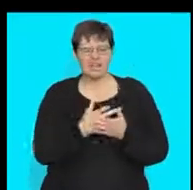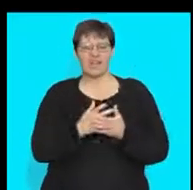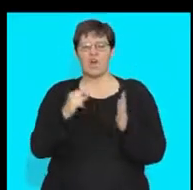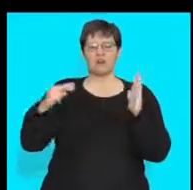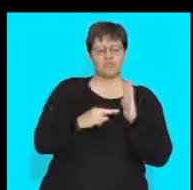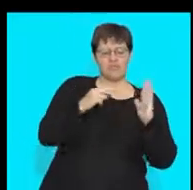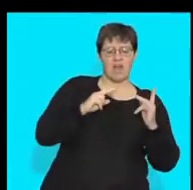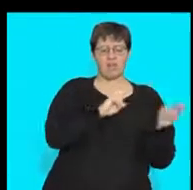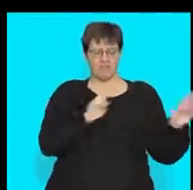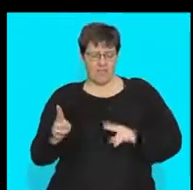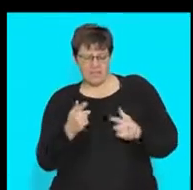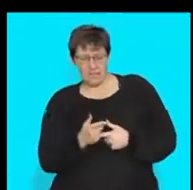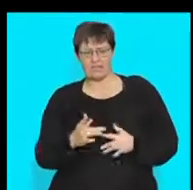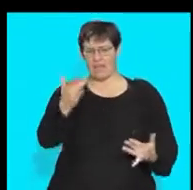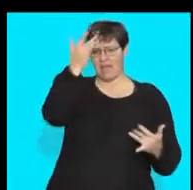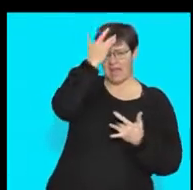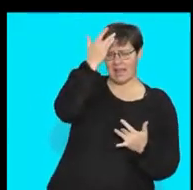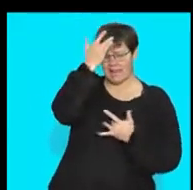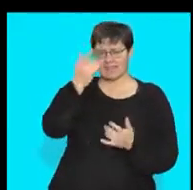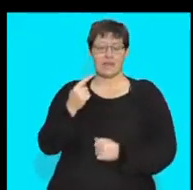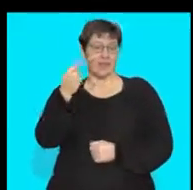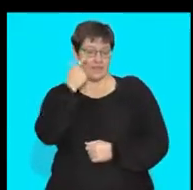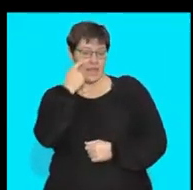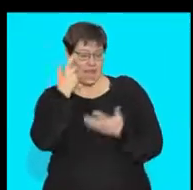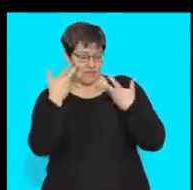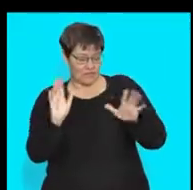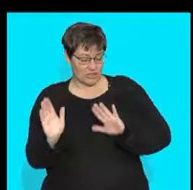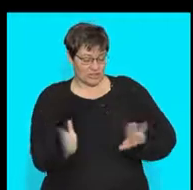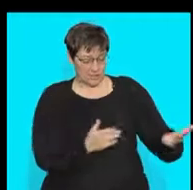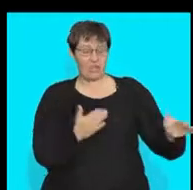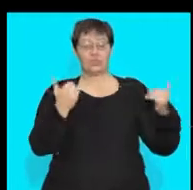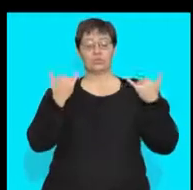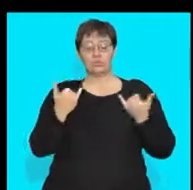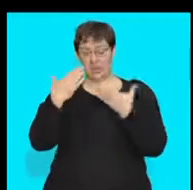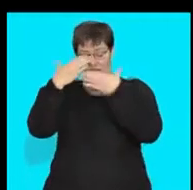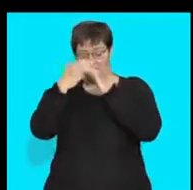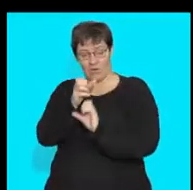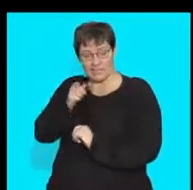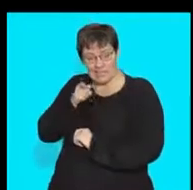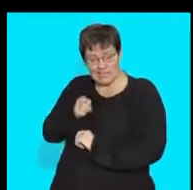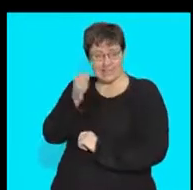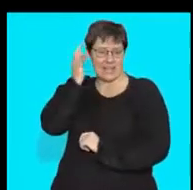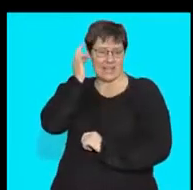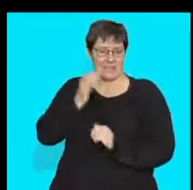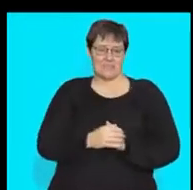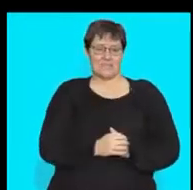arc, illnesses, the eye we've done, and today we will be looking at the